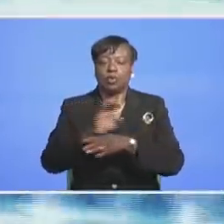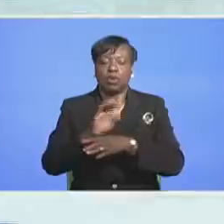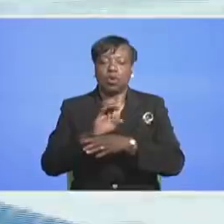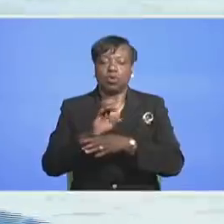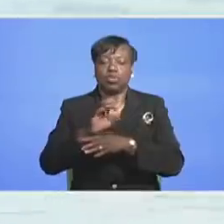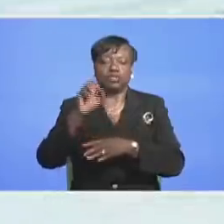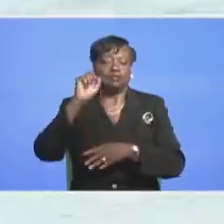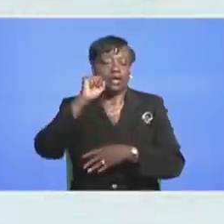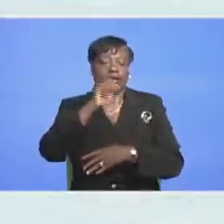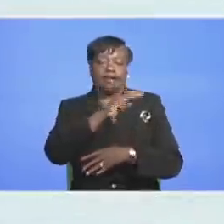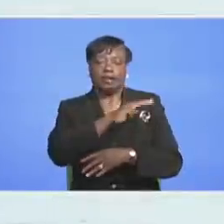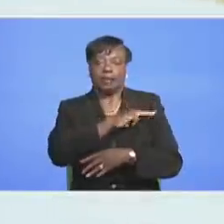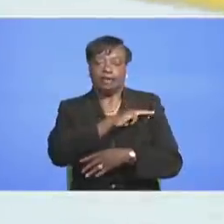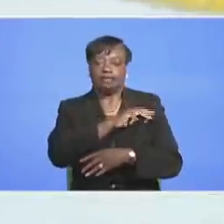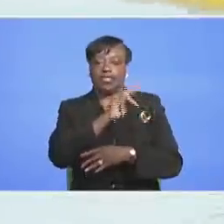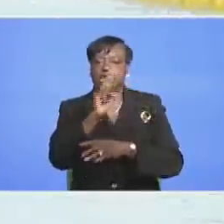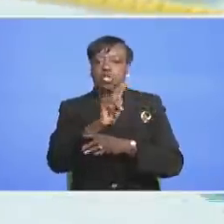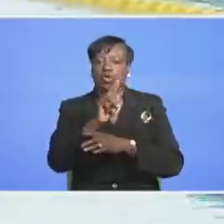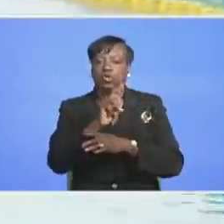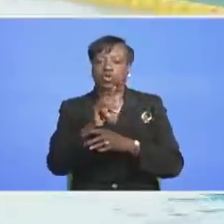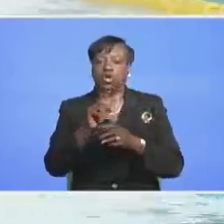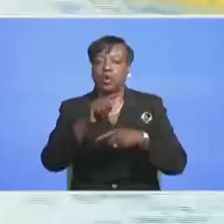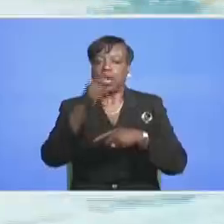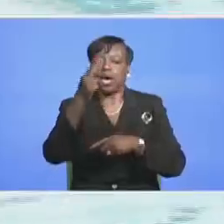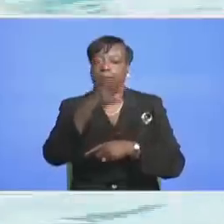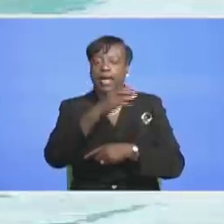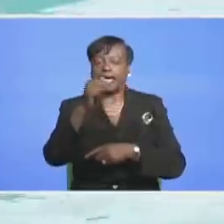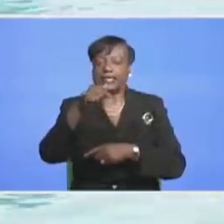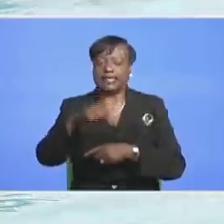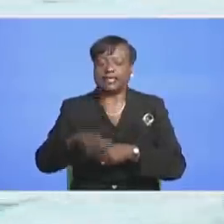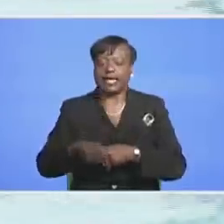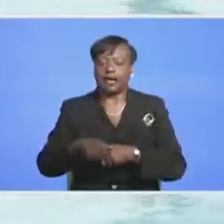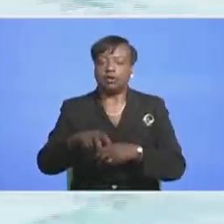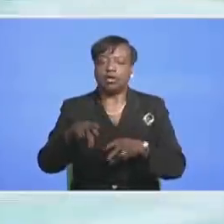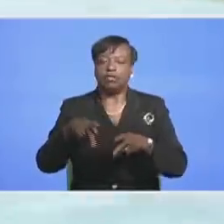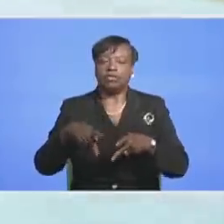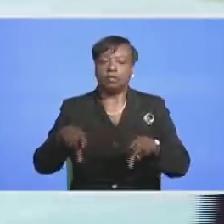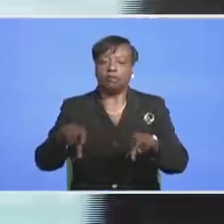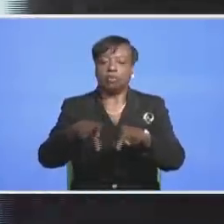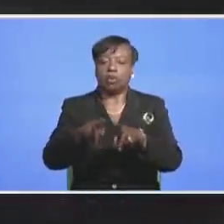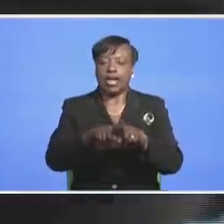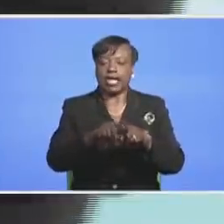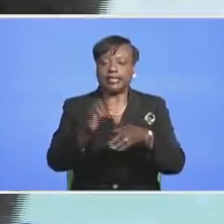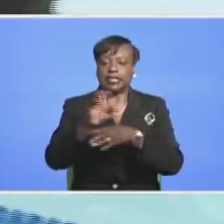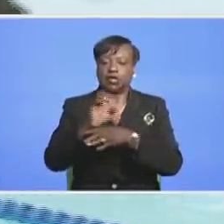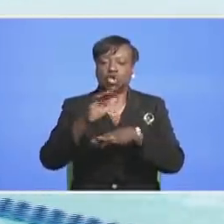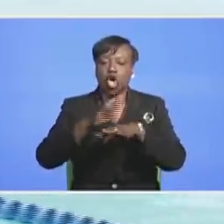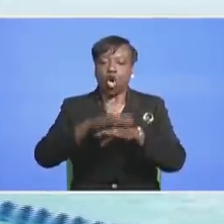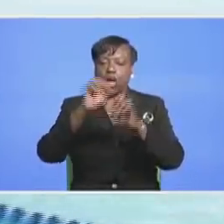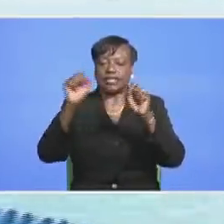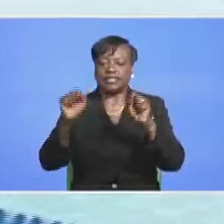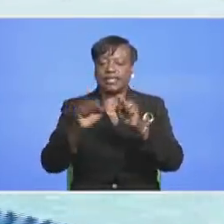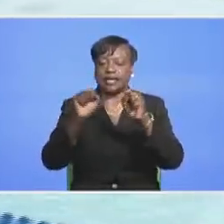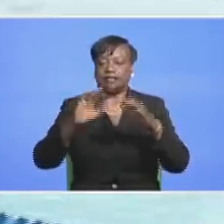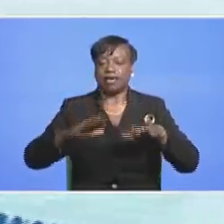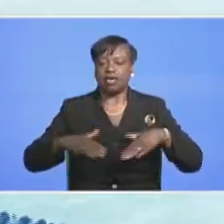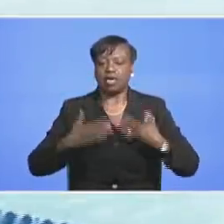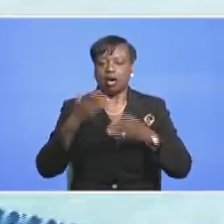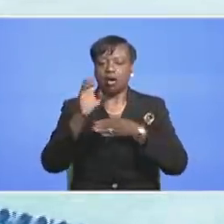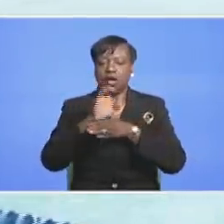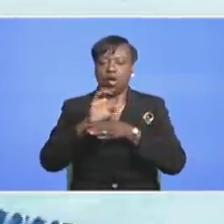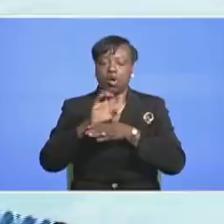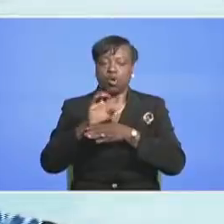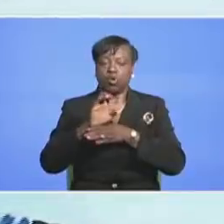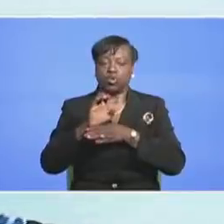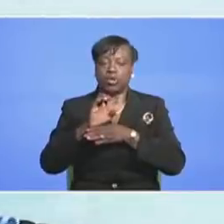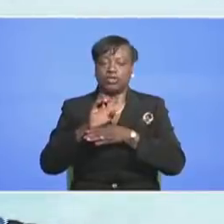is used to pacing up and down the deck of the pool, giving pointers as he coaches. But on Saturday, the young coach who headed the winning